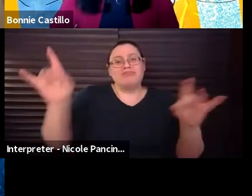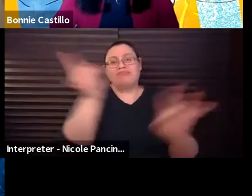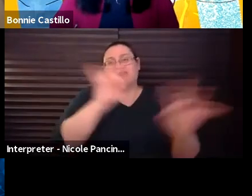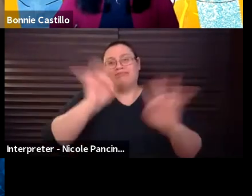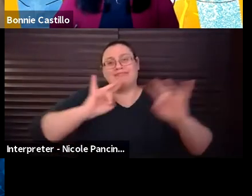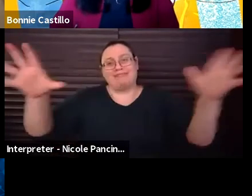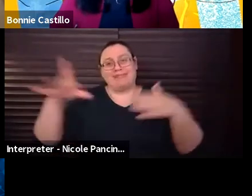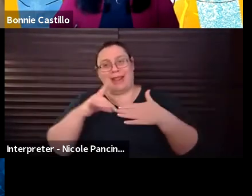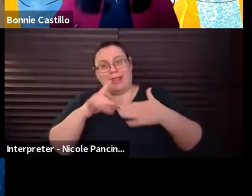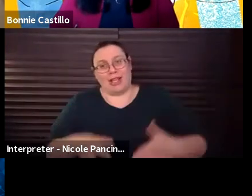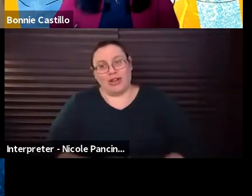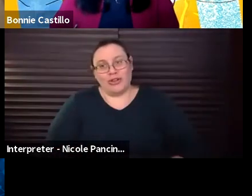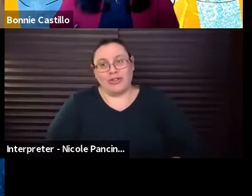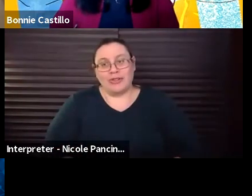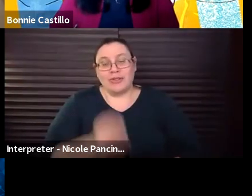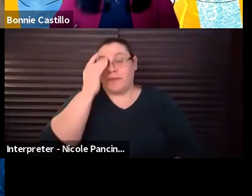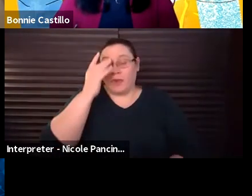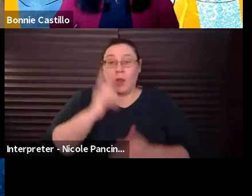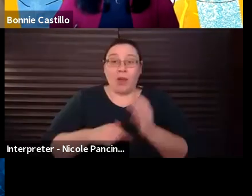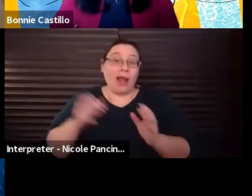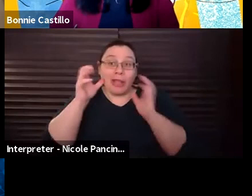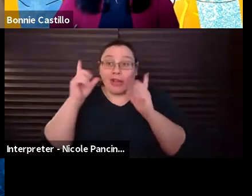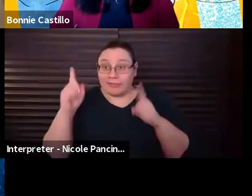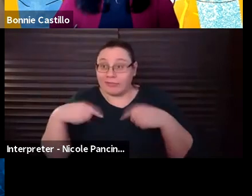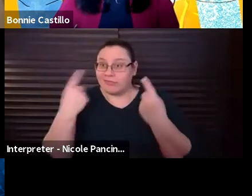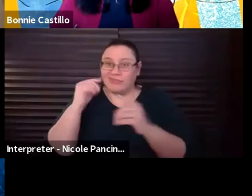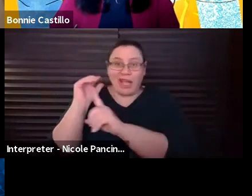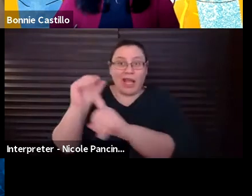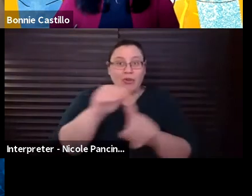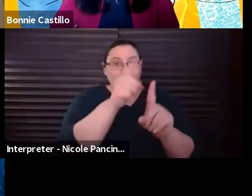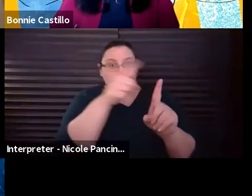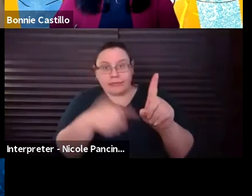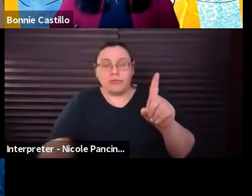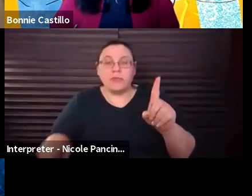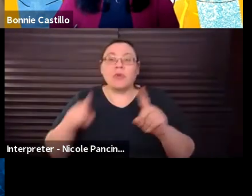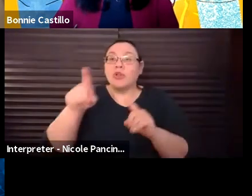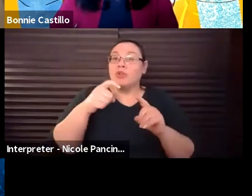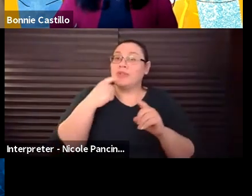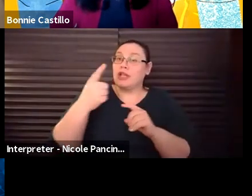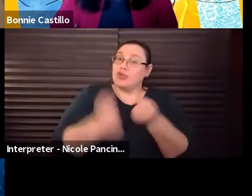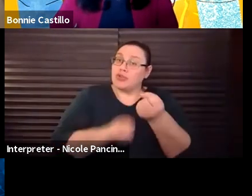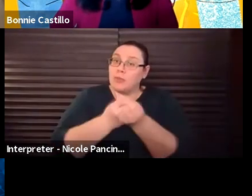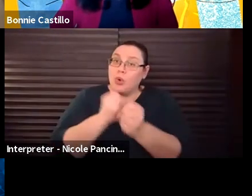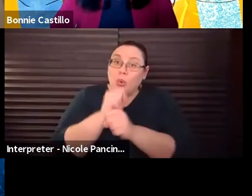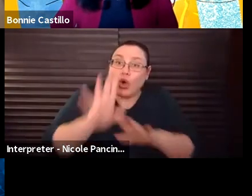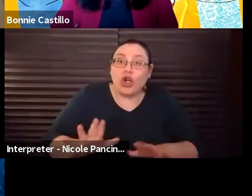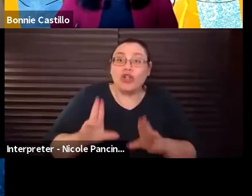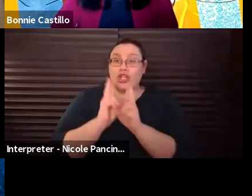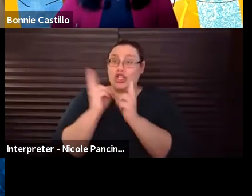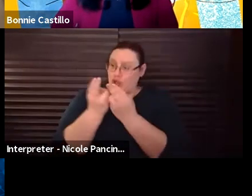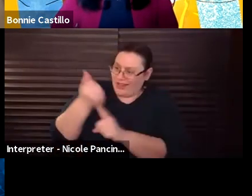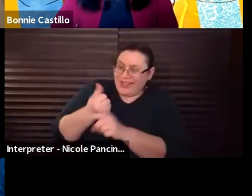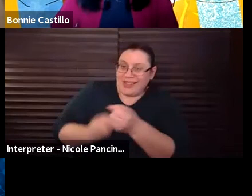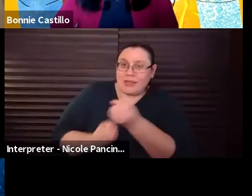And I think that what I'm really hearing here, and I want to remind everybody, what you're saying is you're supporting workers. Unions support workers. Workers